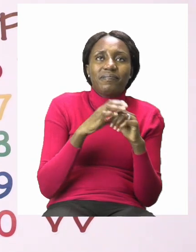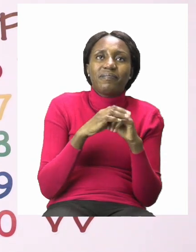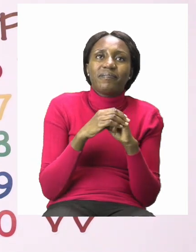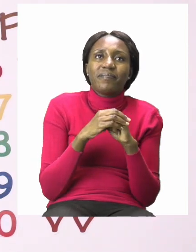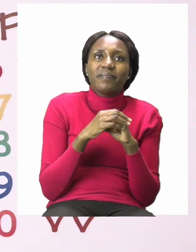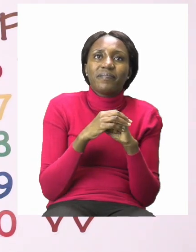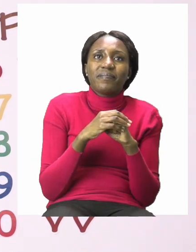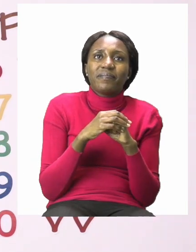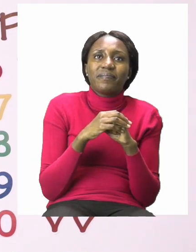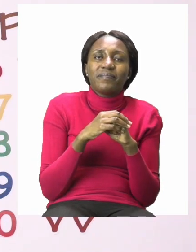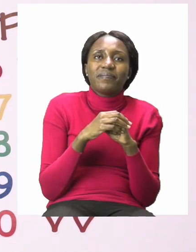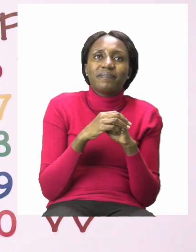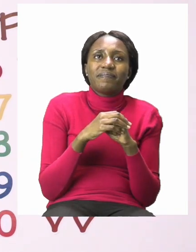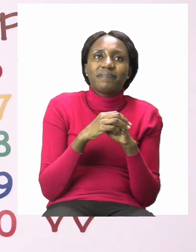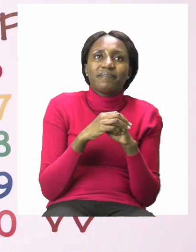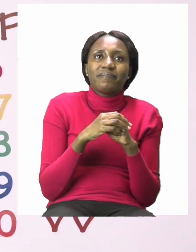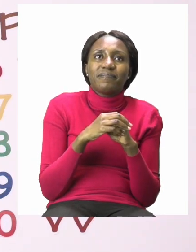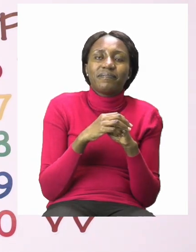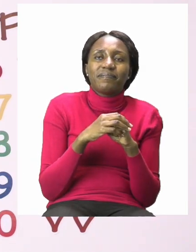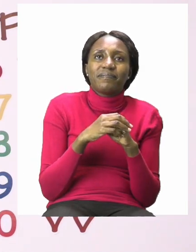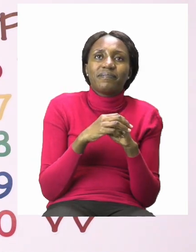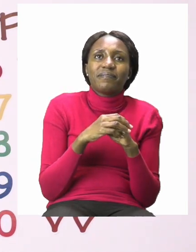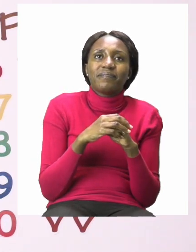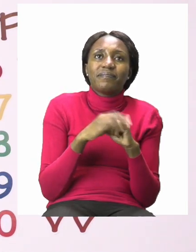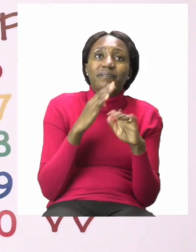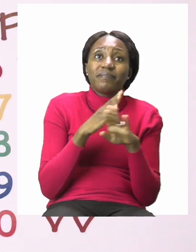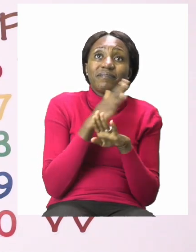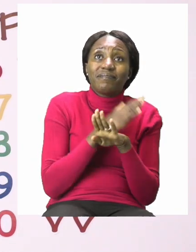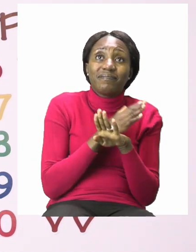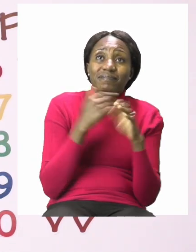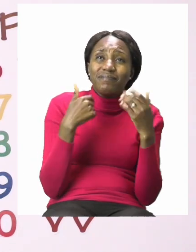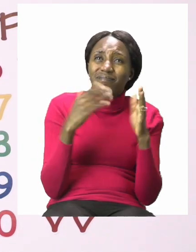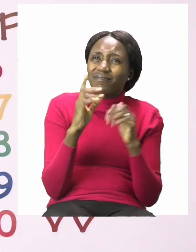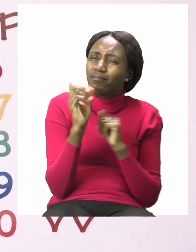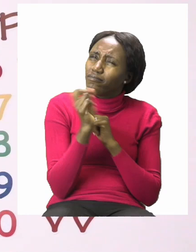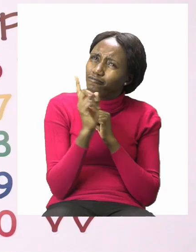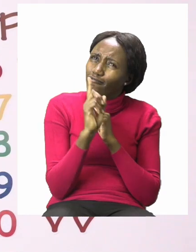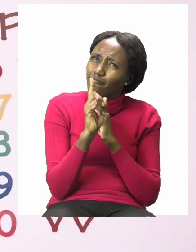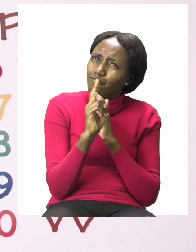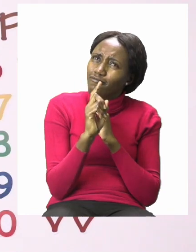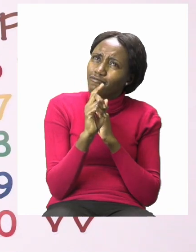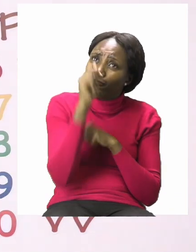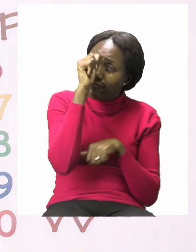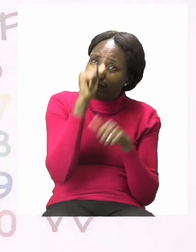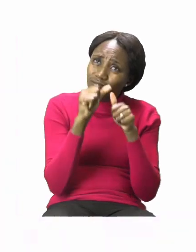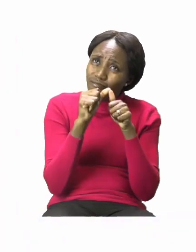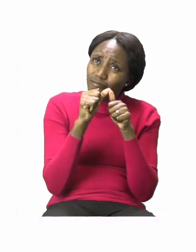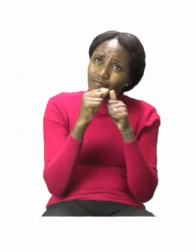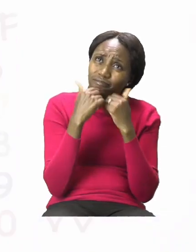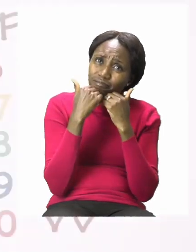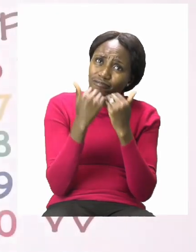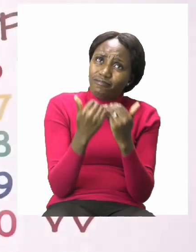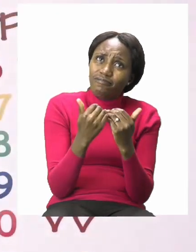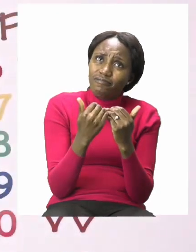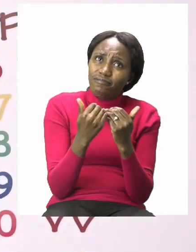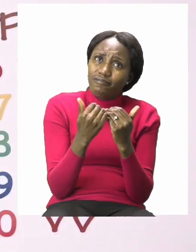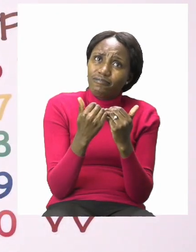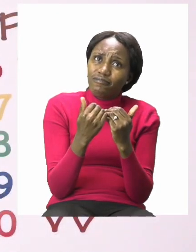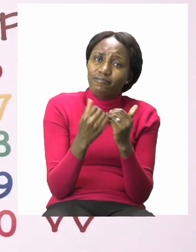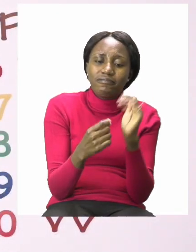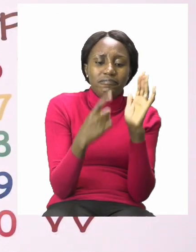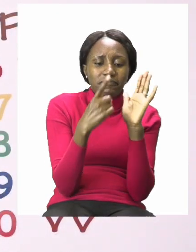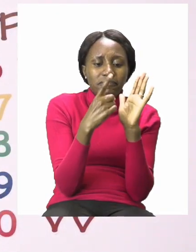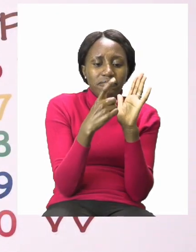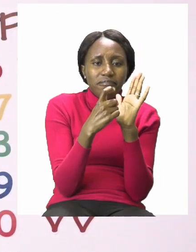My Home. And before we get into any lessons, boys and girls, we need to